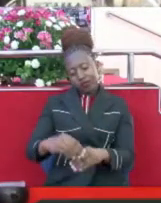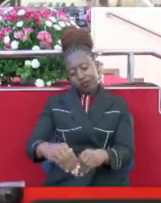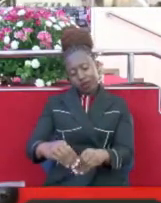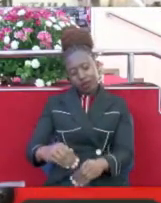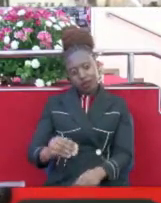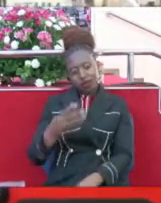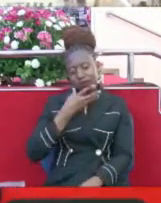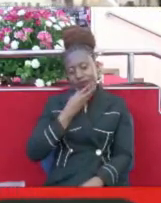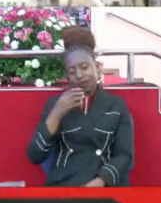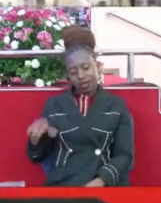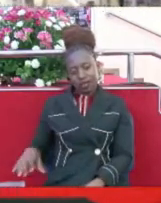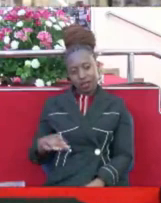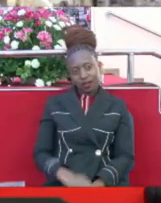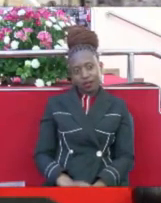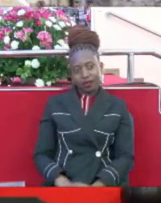Amen. A